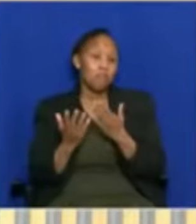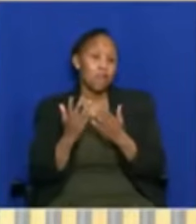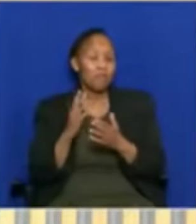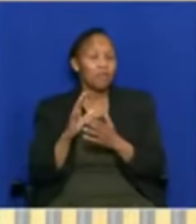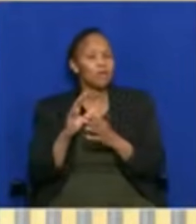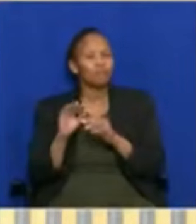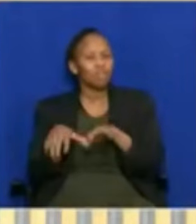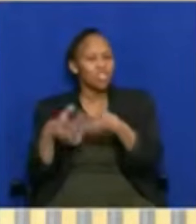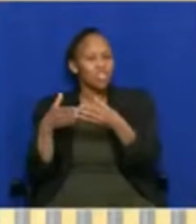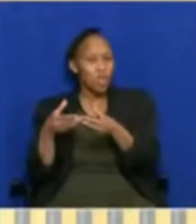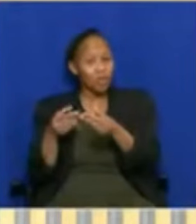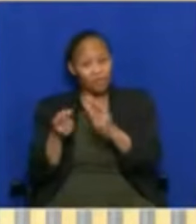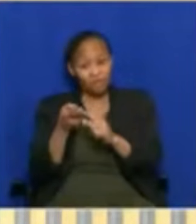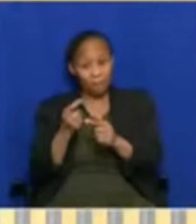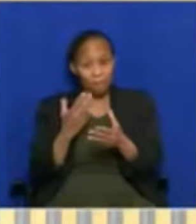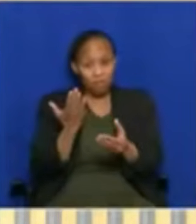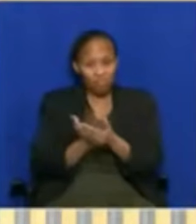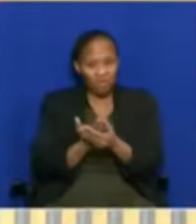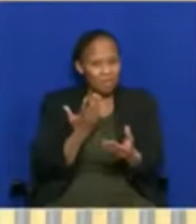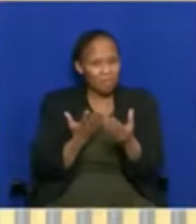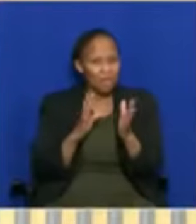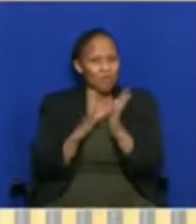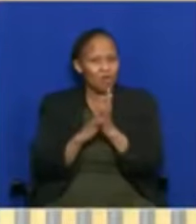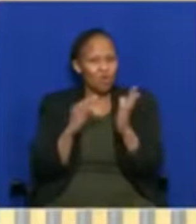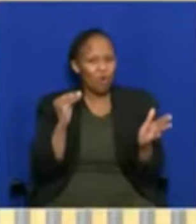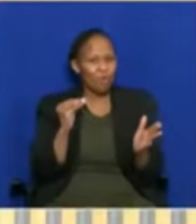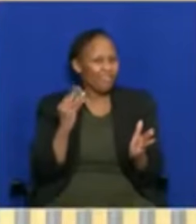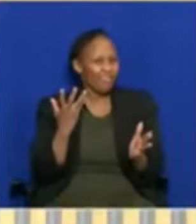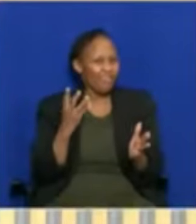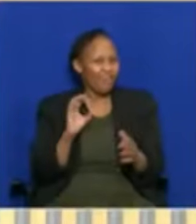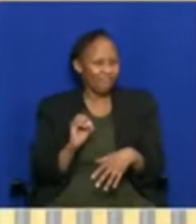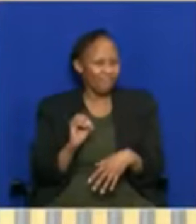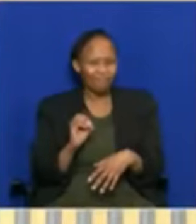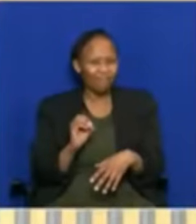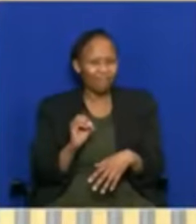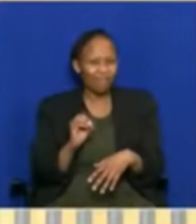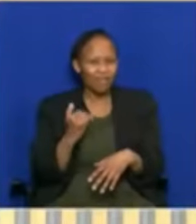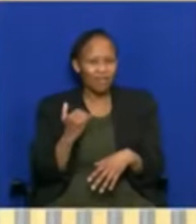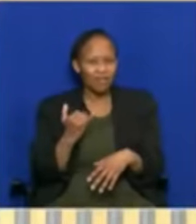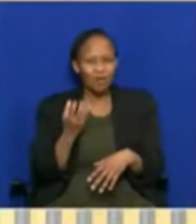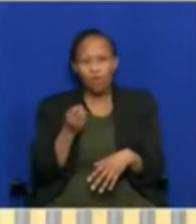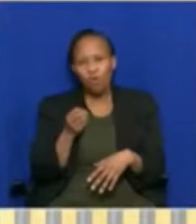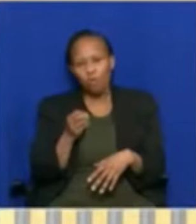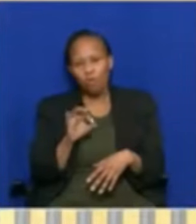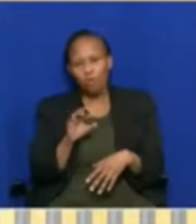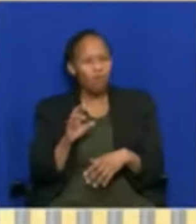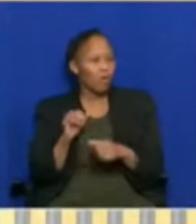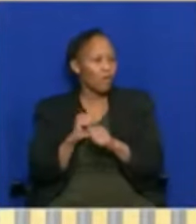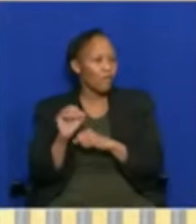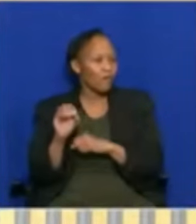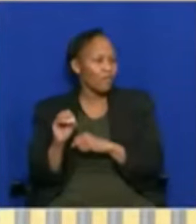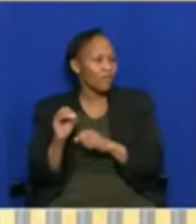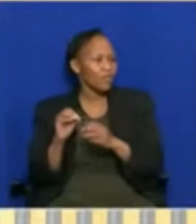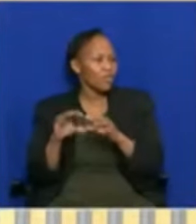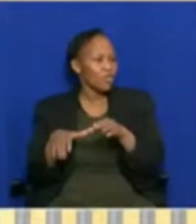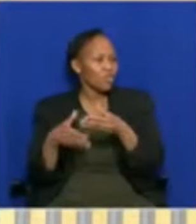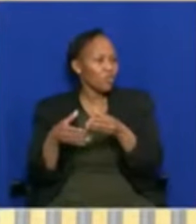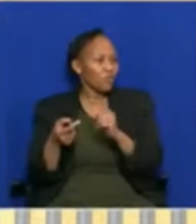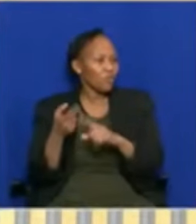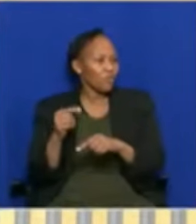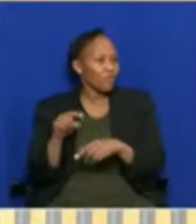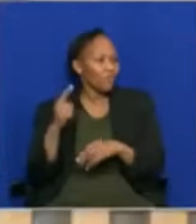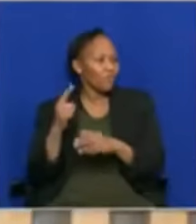the second part does not contain the same documents that are in the first part. Could possibly be, based on